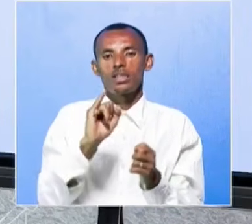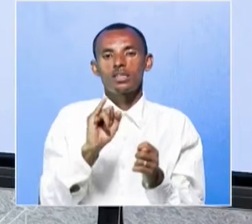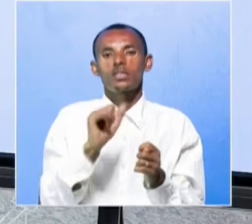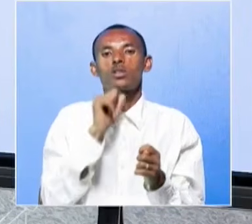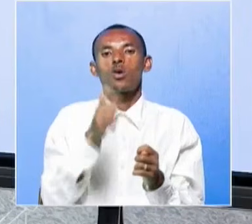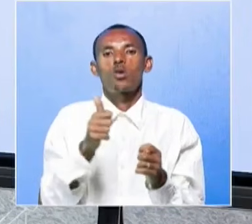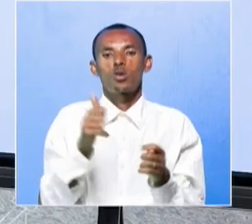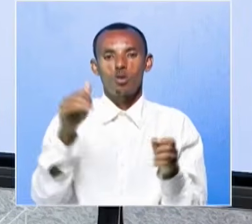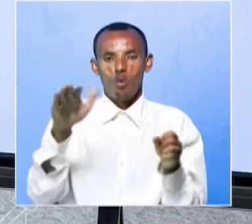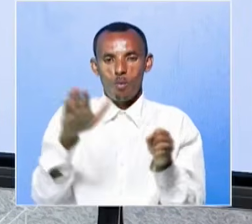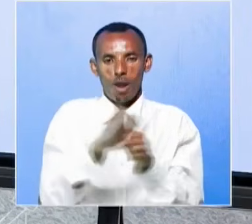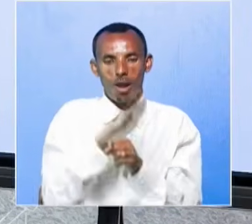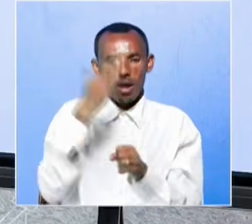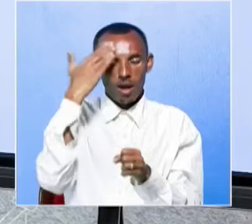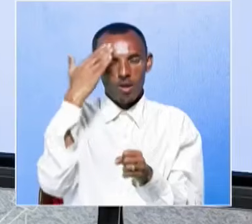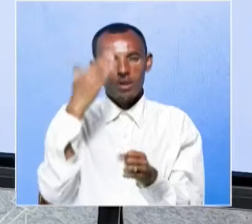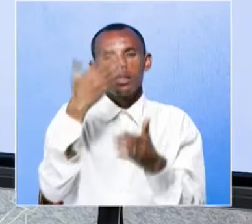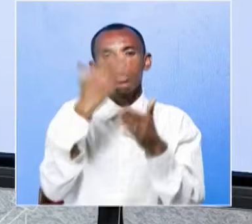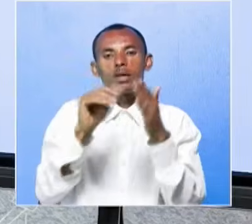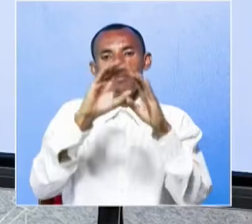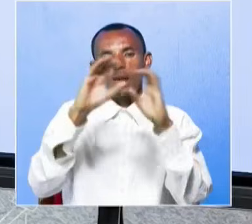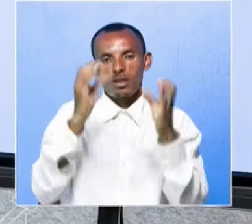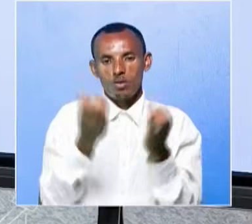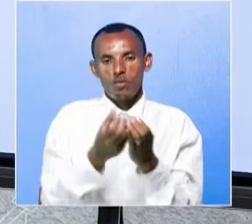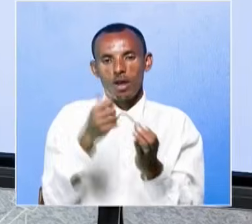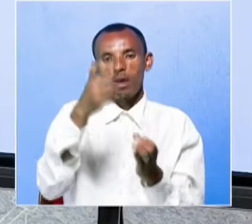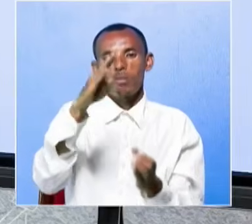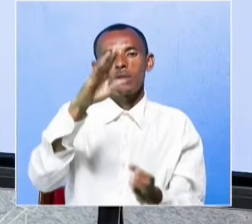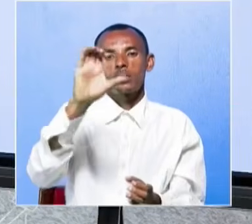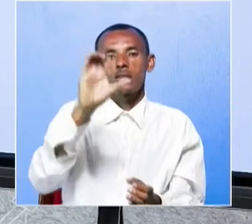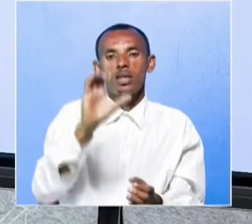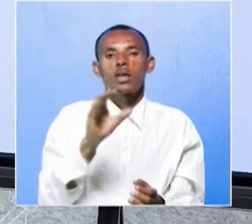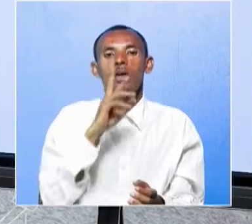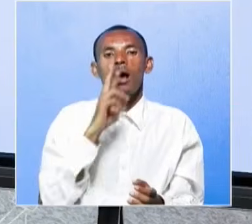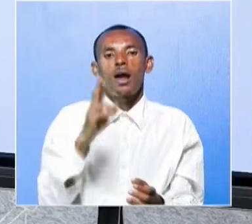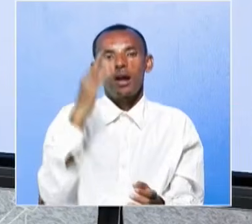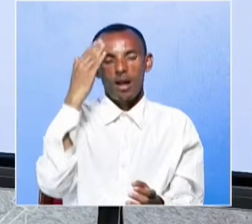completely known. Some parts of the triangle ABC are known,